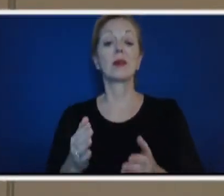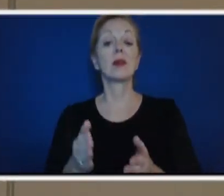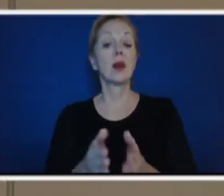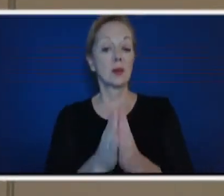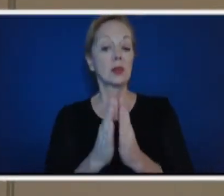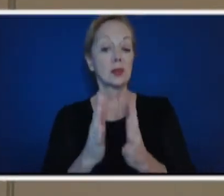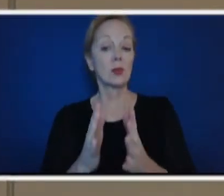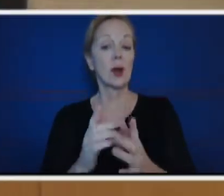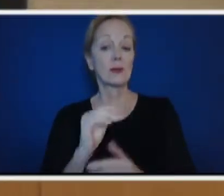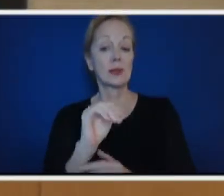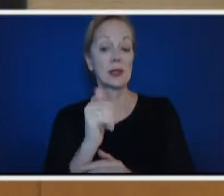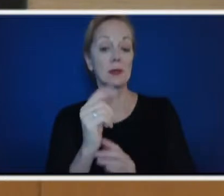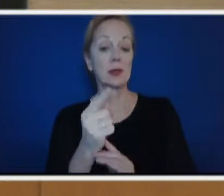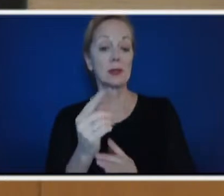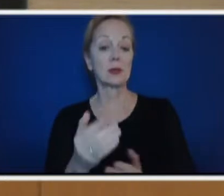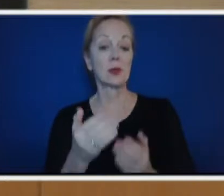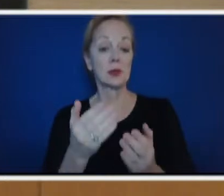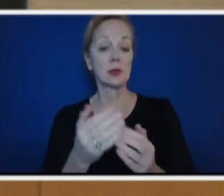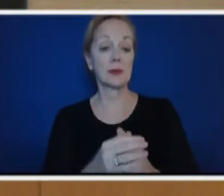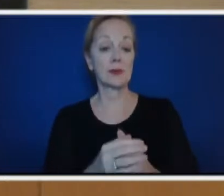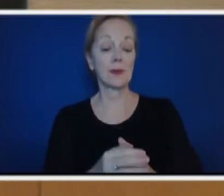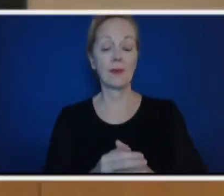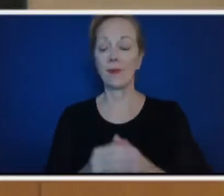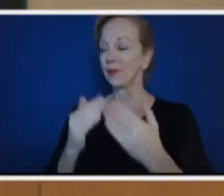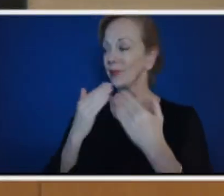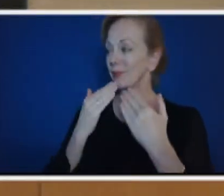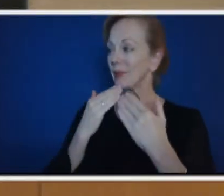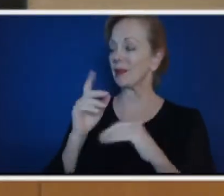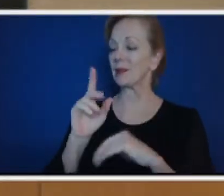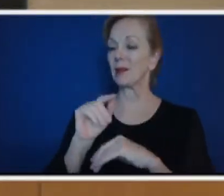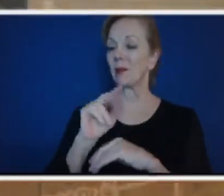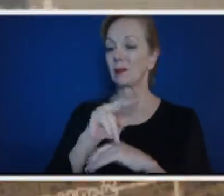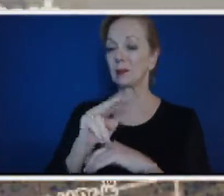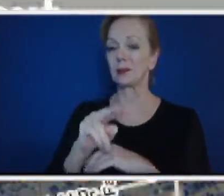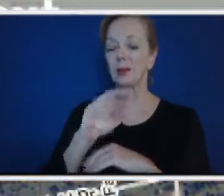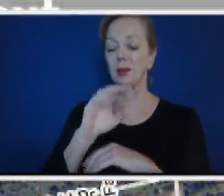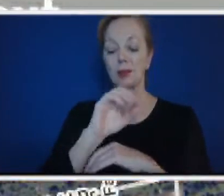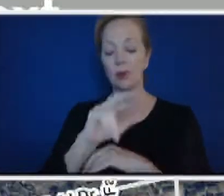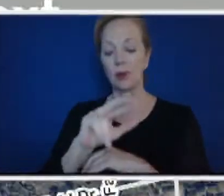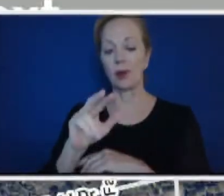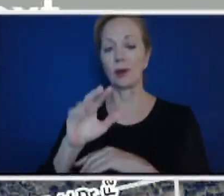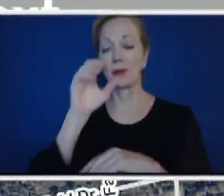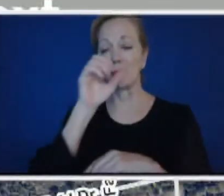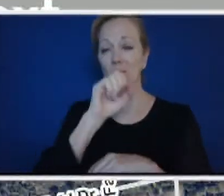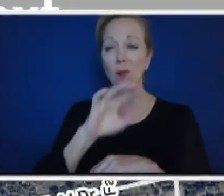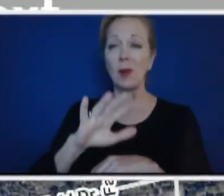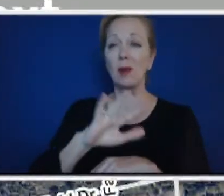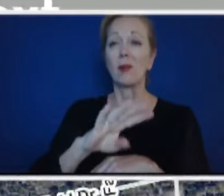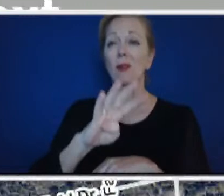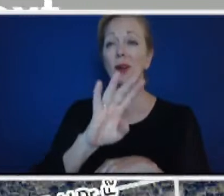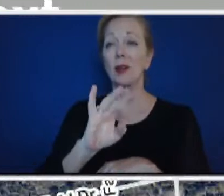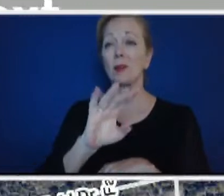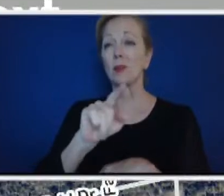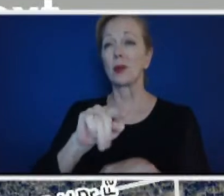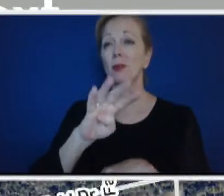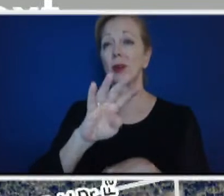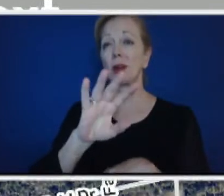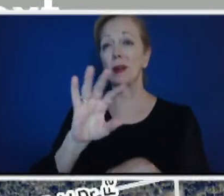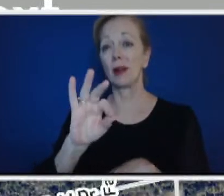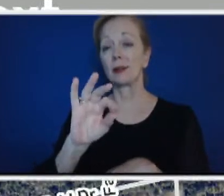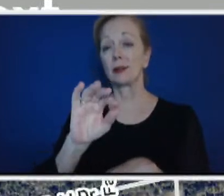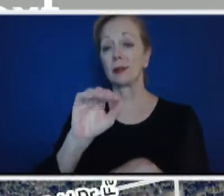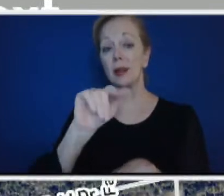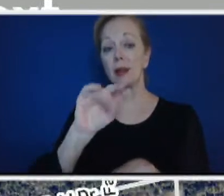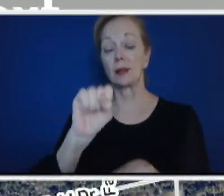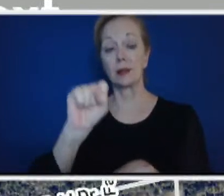minutes to present. Okay, thank you. 2022-033 is approximately 48.49 acres located on the